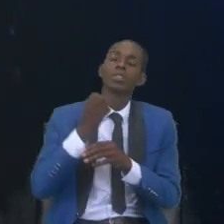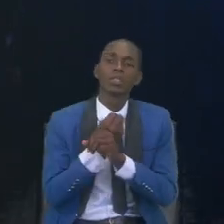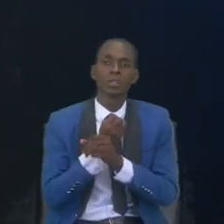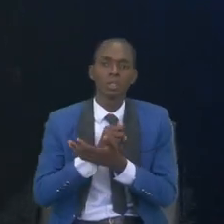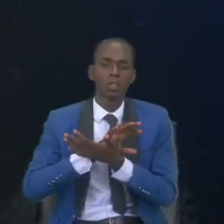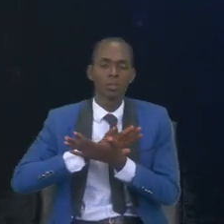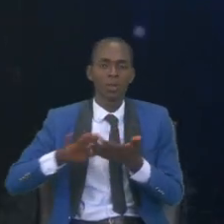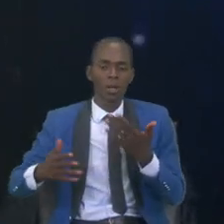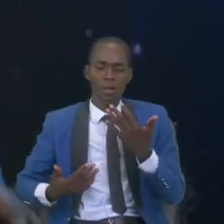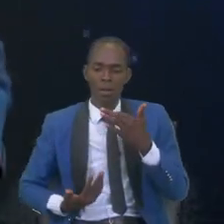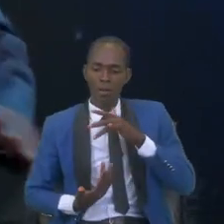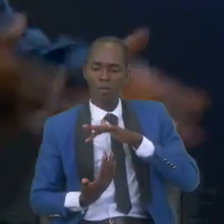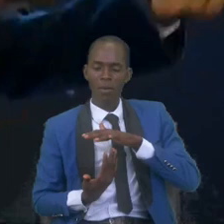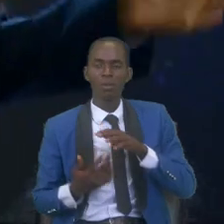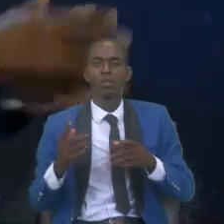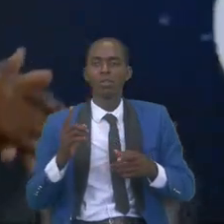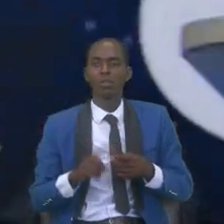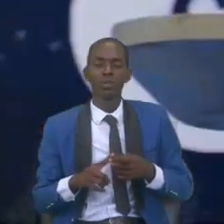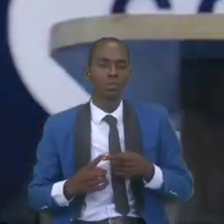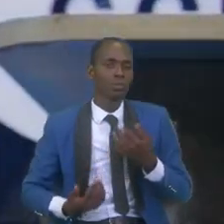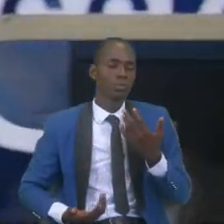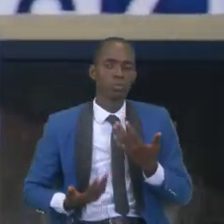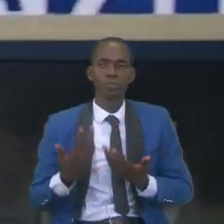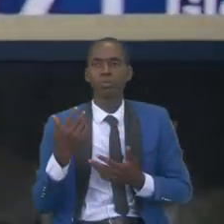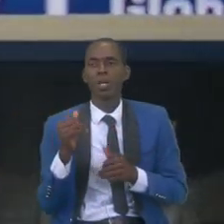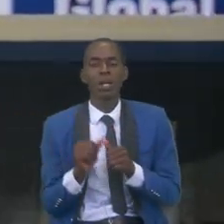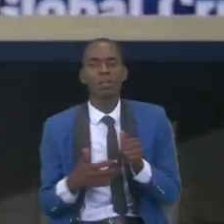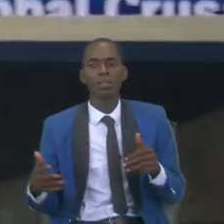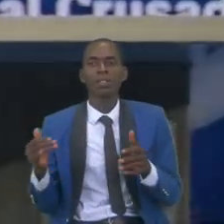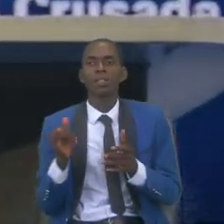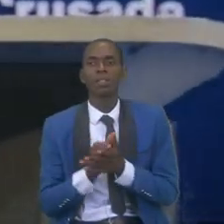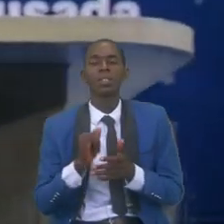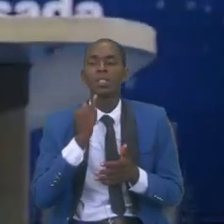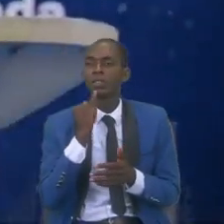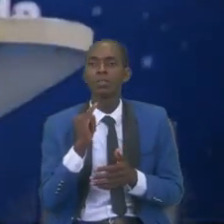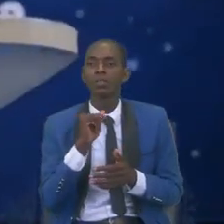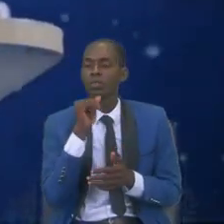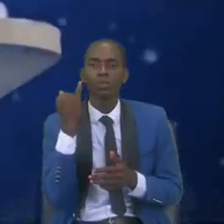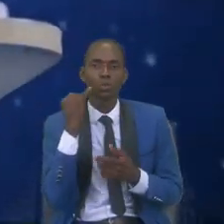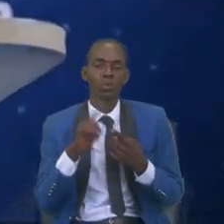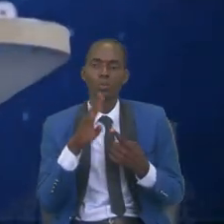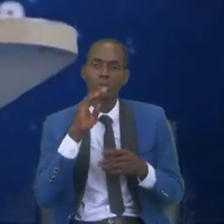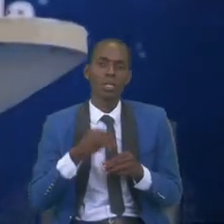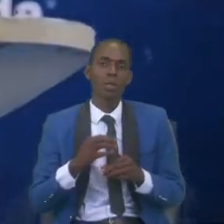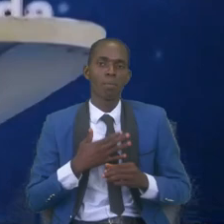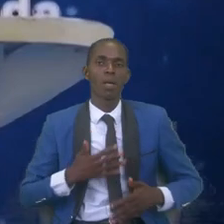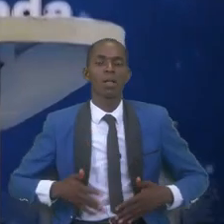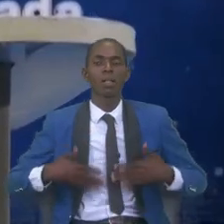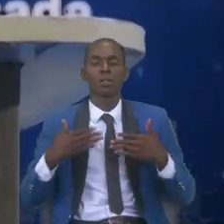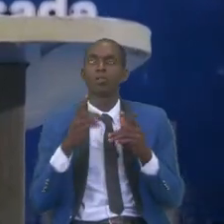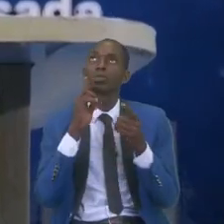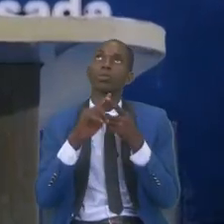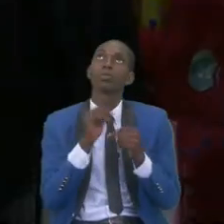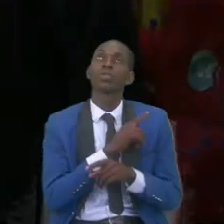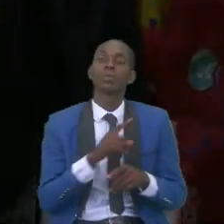to burn everything that shouldn't be in my life. And tell the Lord,